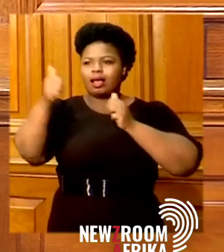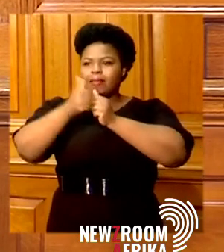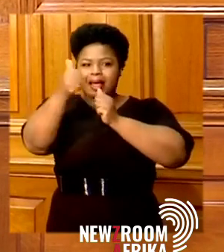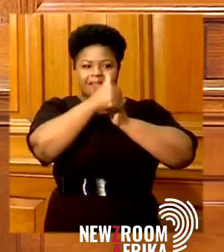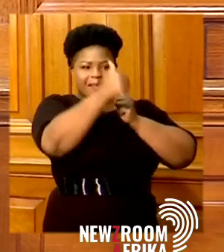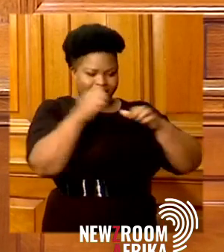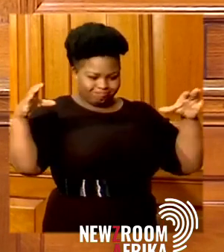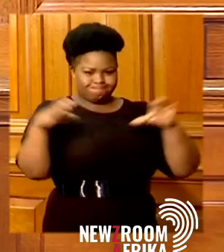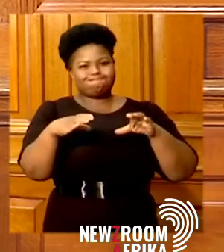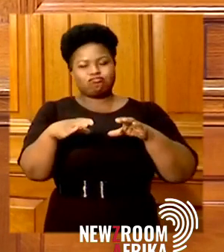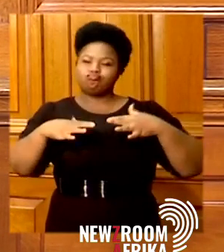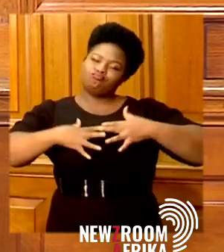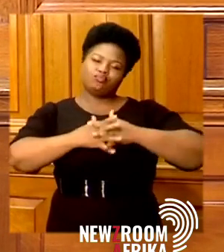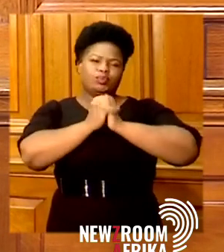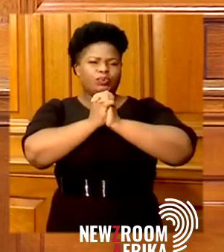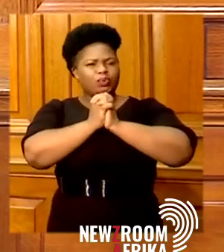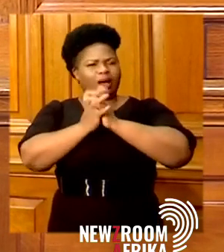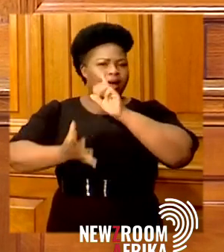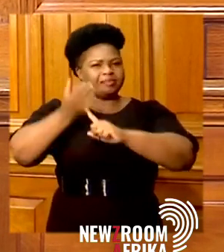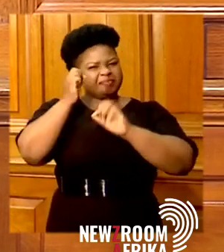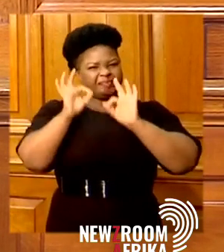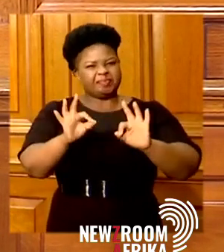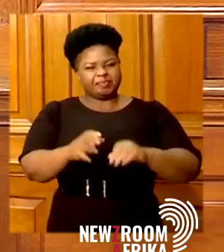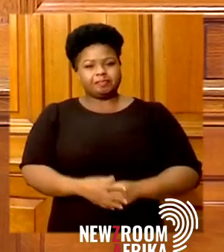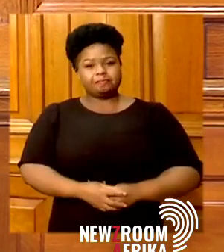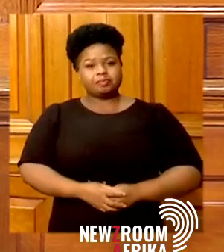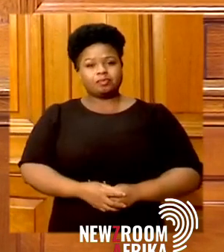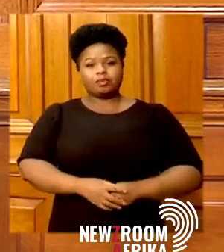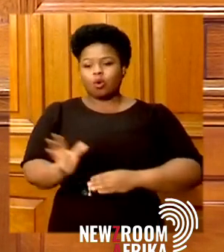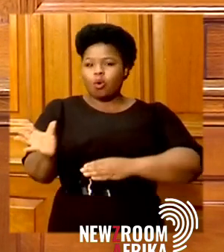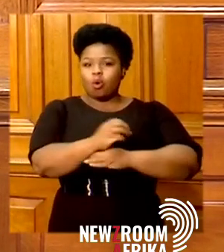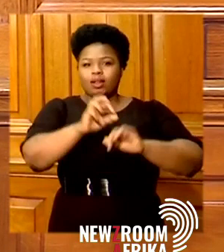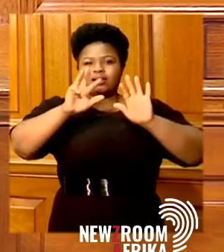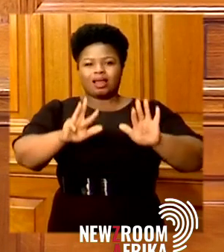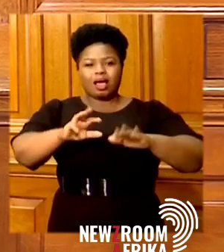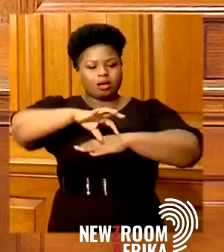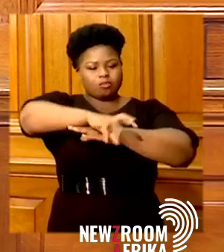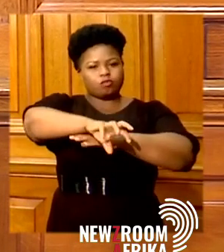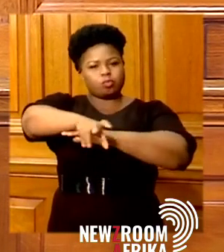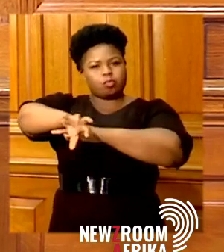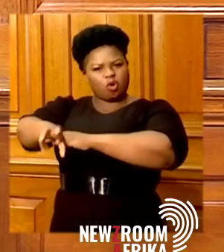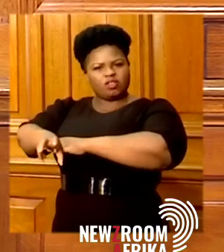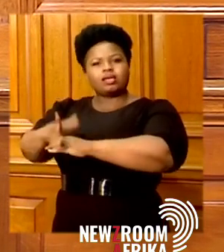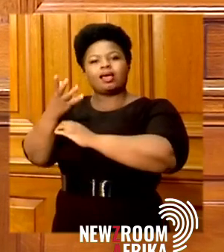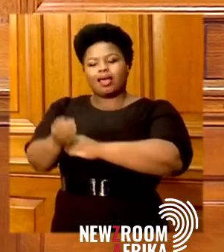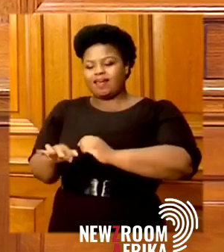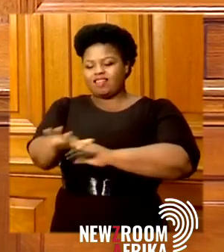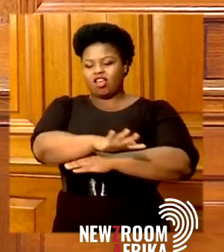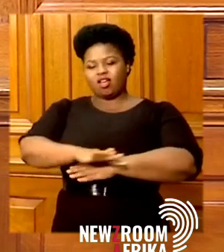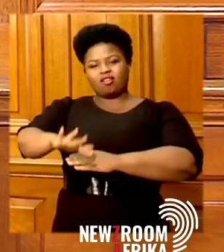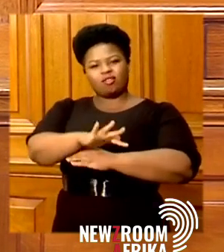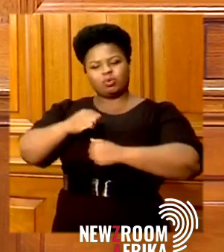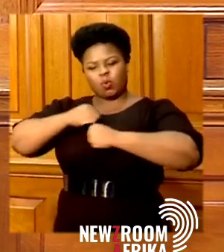All provinces have established vaccination sites and have put in place plans for the expansion